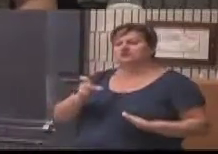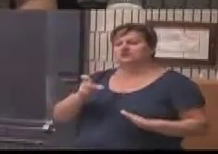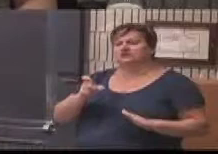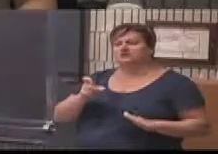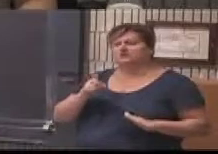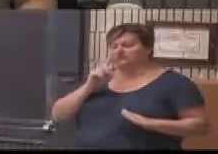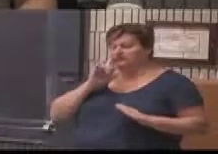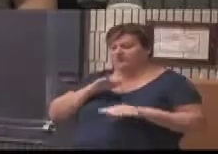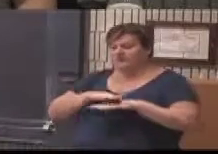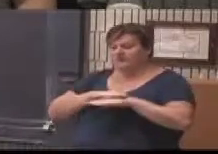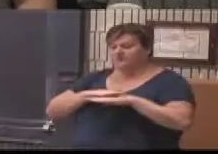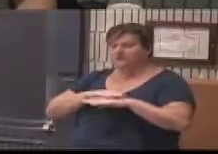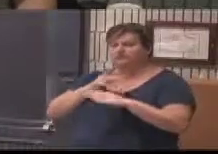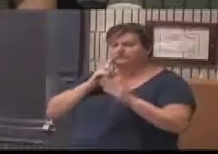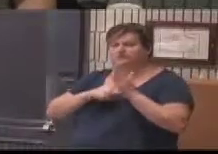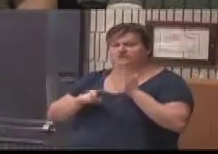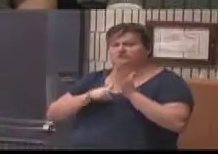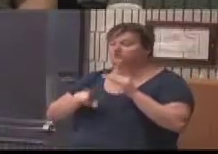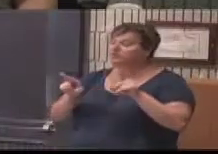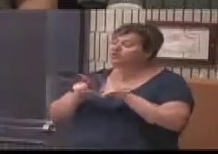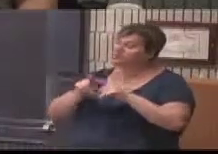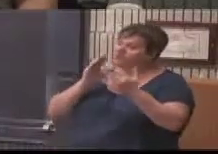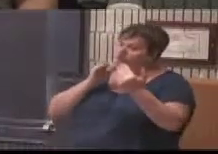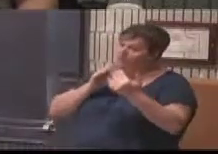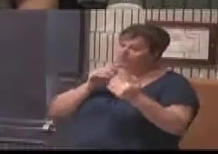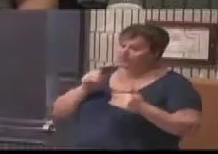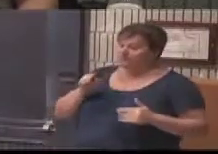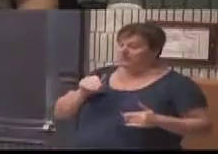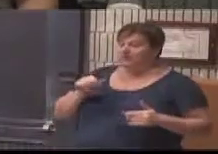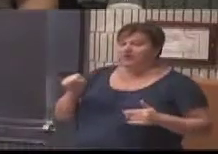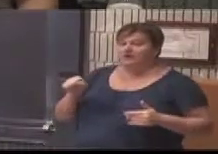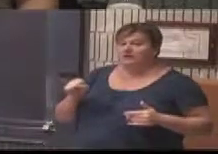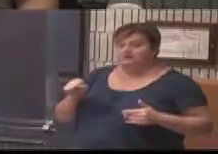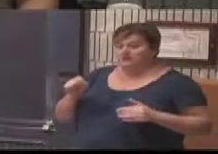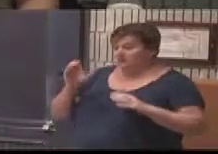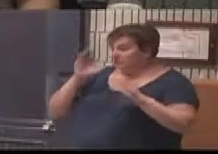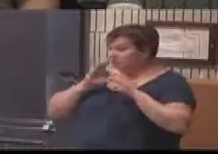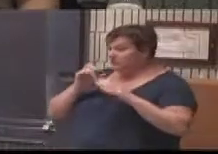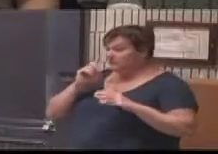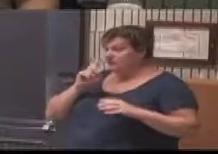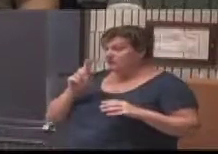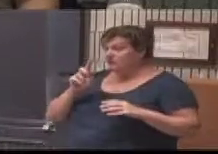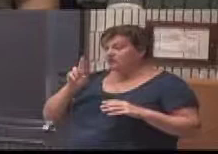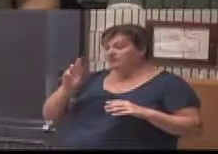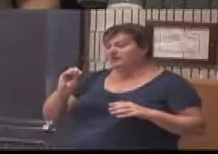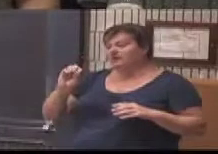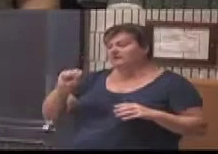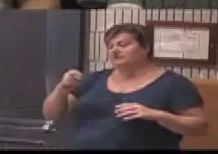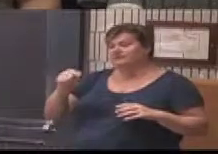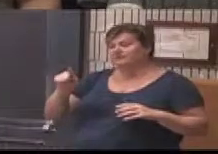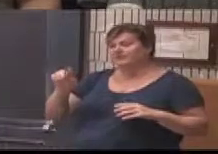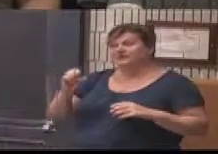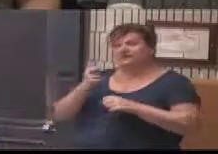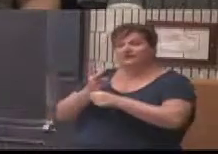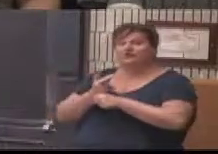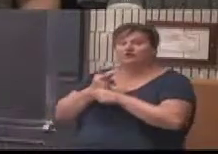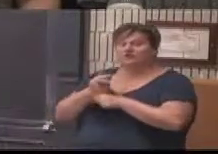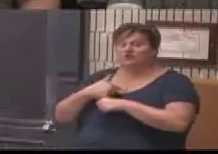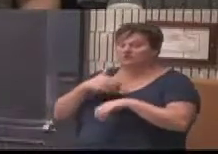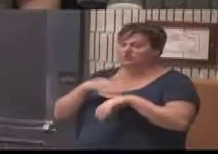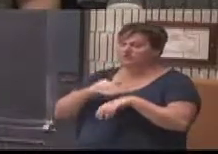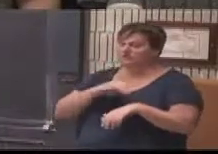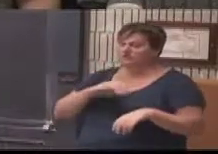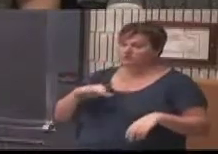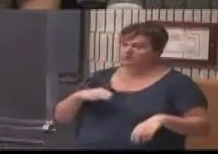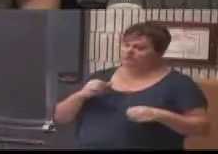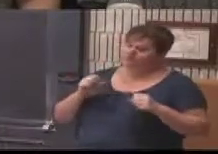basis for all research. We've also been hoping that Massachusetts would be looking at respite care. I've been on a committee that is looking